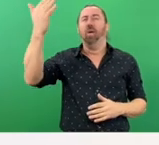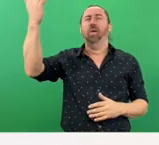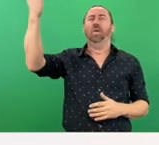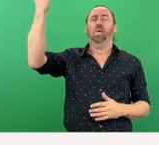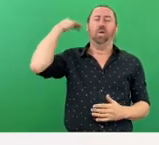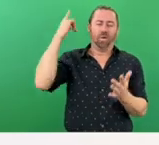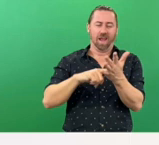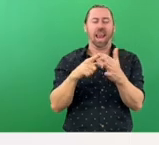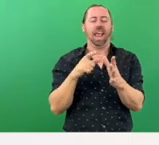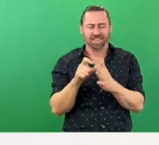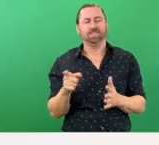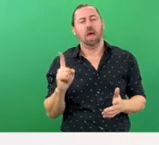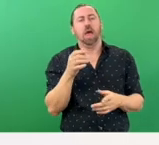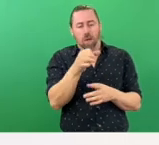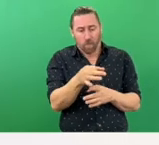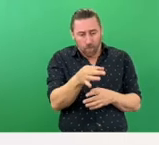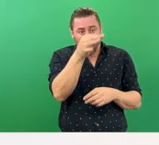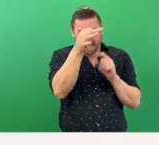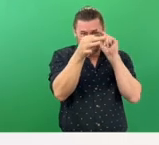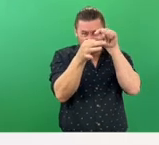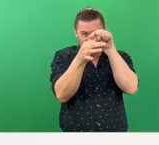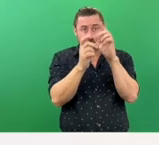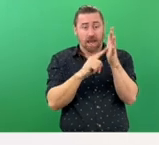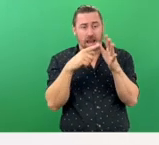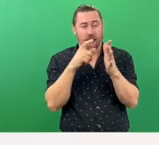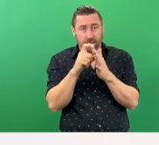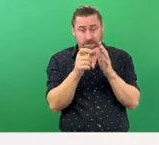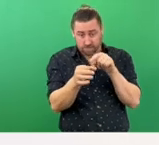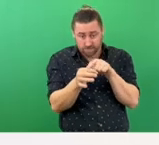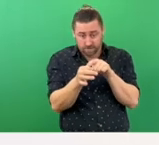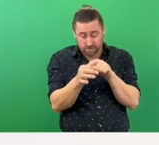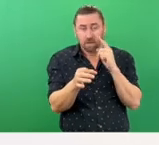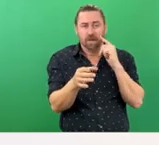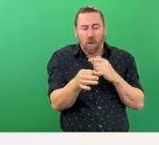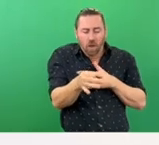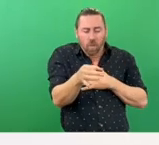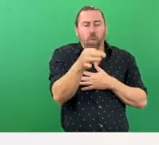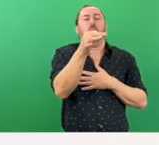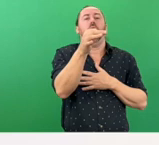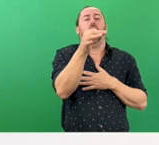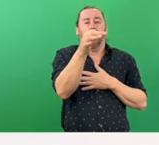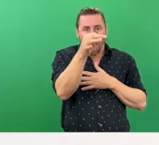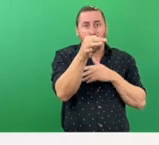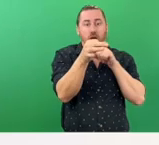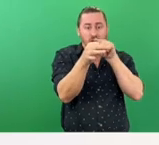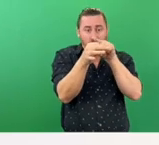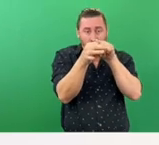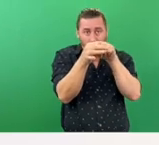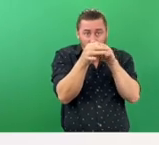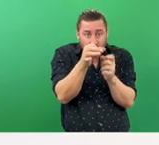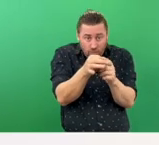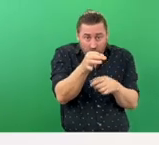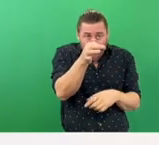metal points going back 500 years. But once you've exposed that graphite core there, then what you can do is take